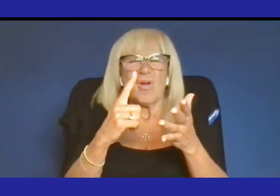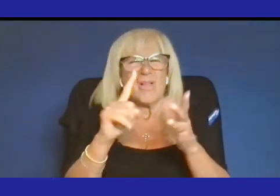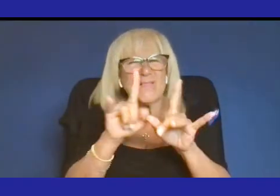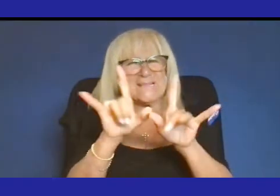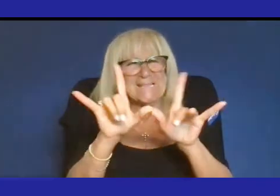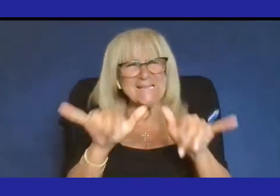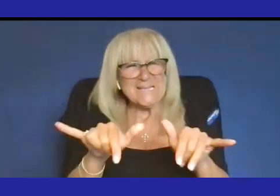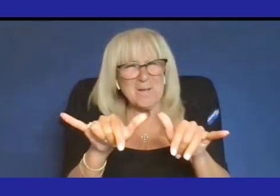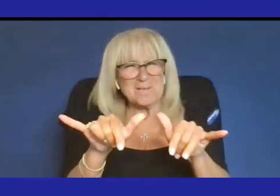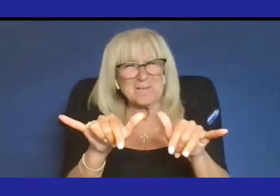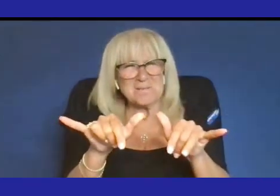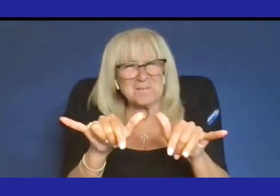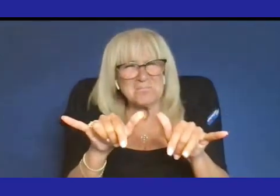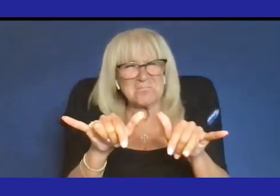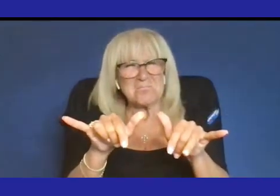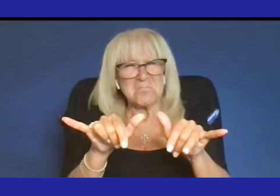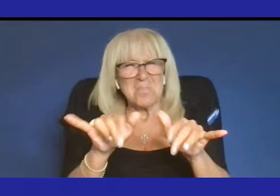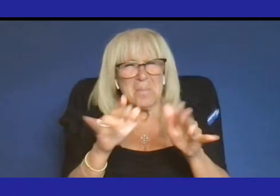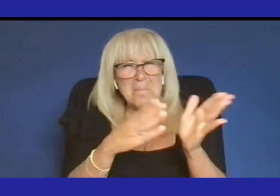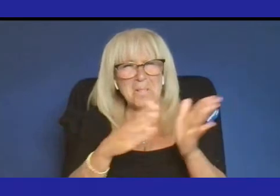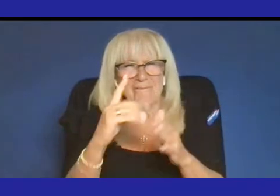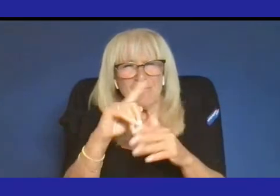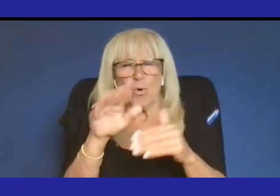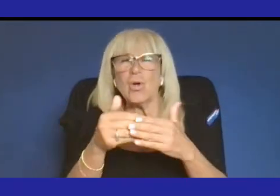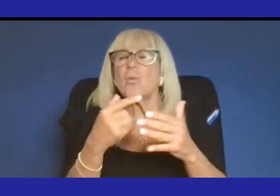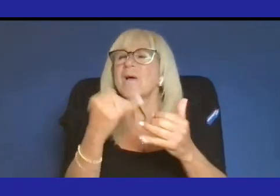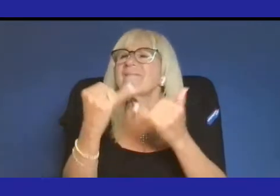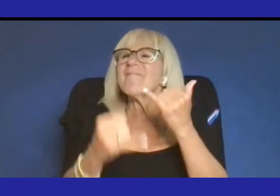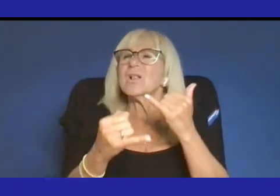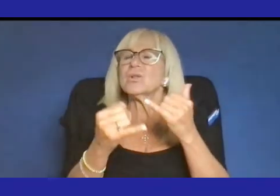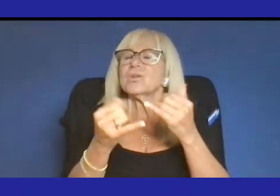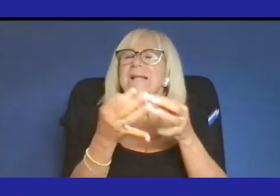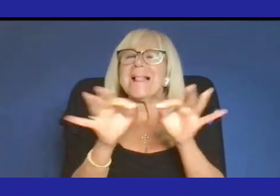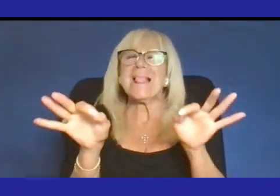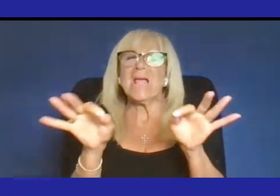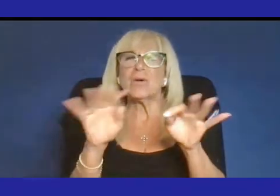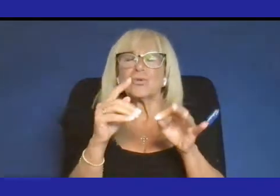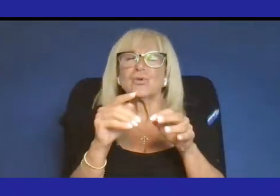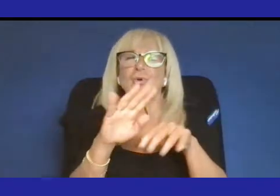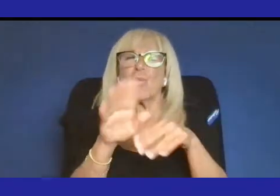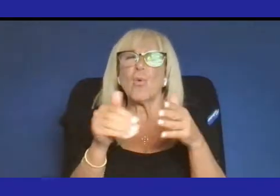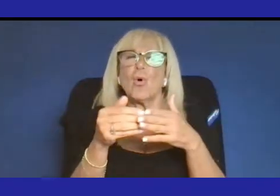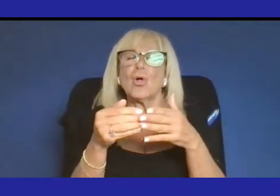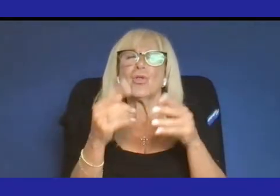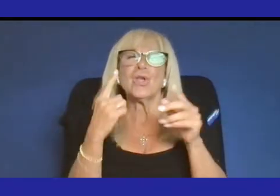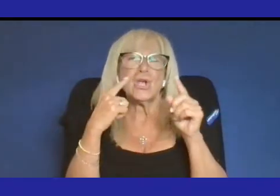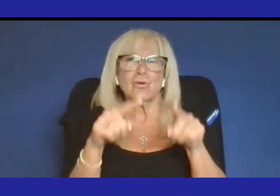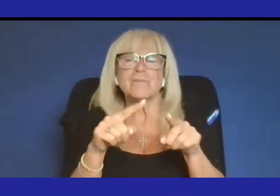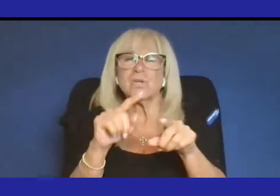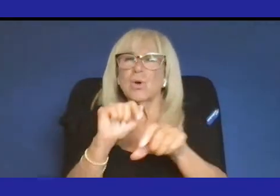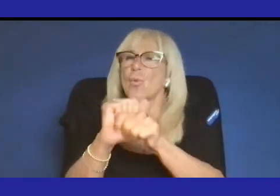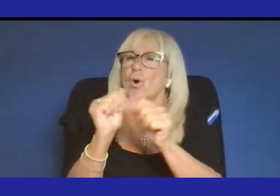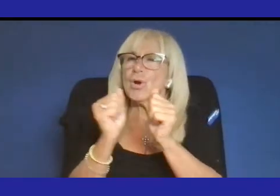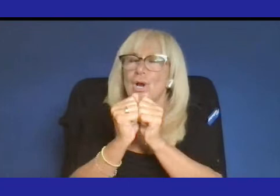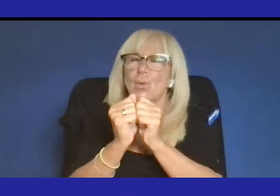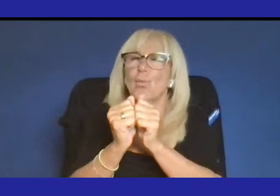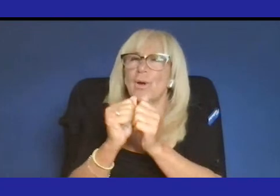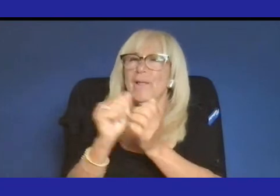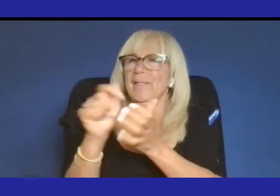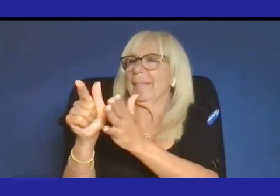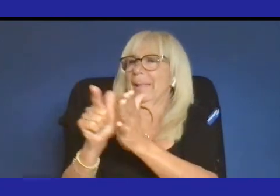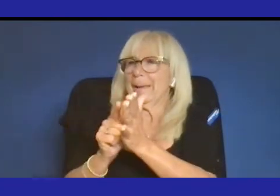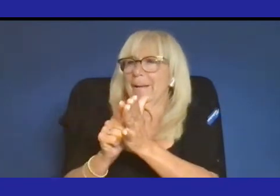contracts provide for? So we're finalizing the language in all those agreements, and that's currently working with legal with what we had presented earlier in the